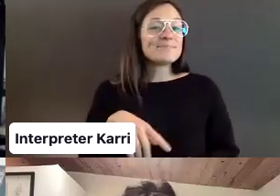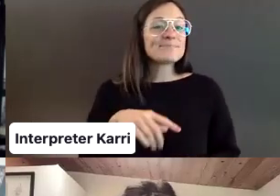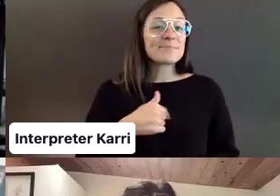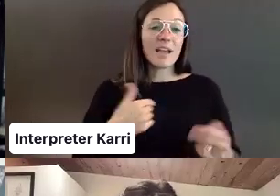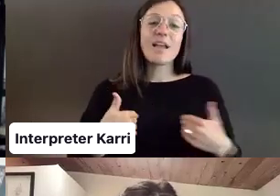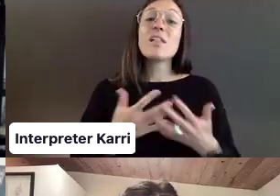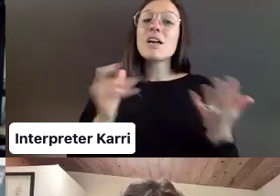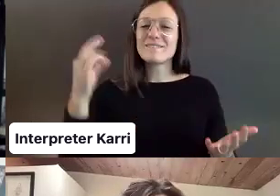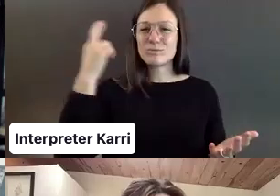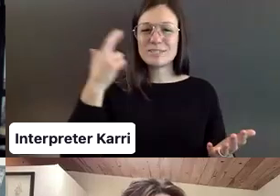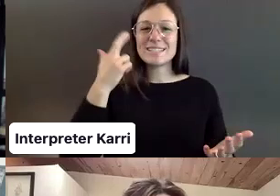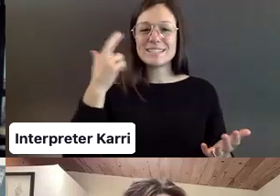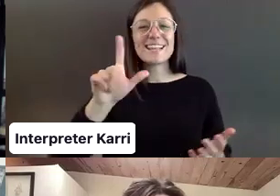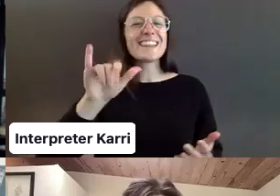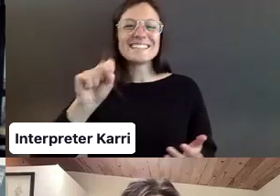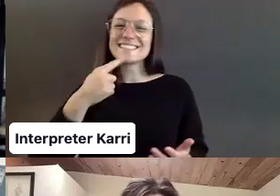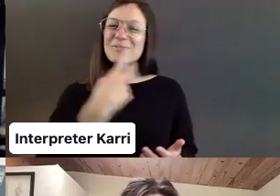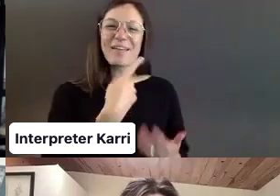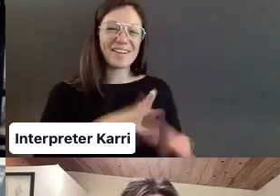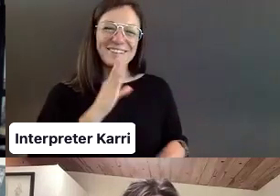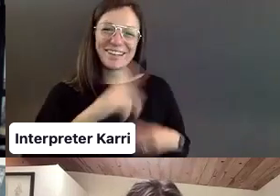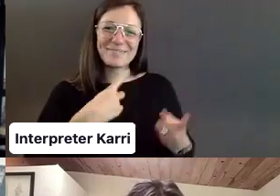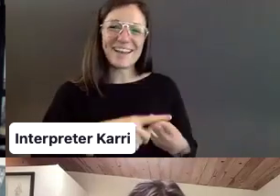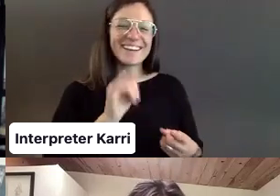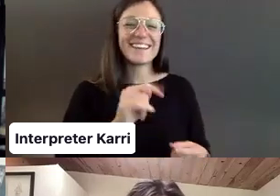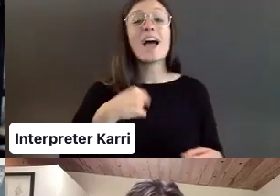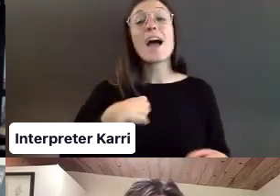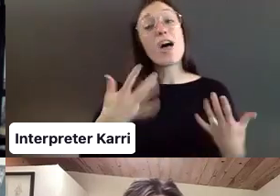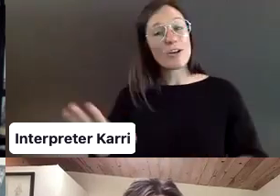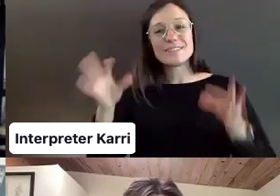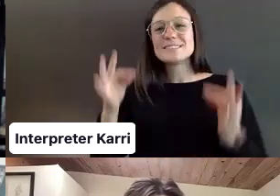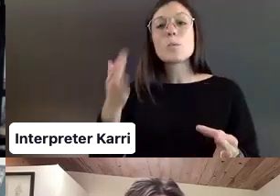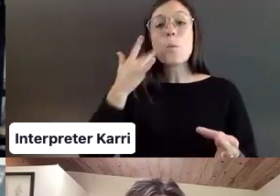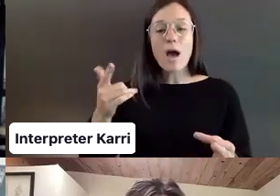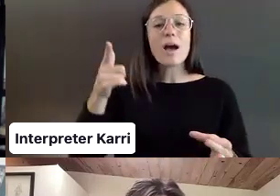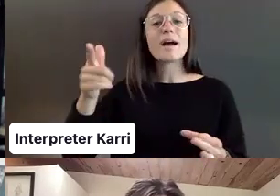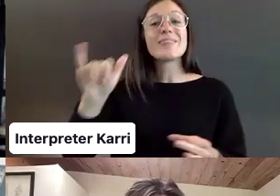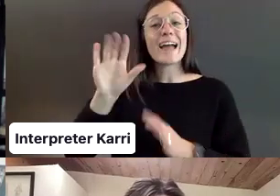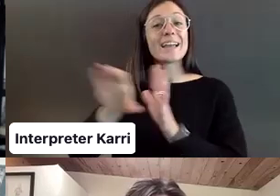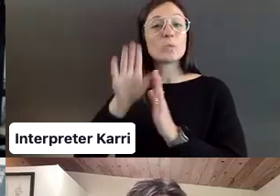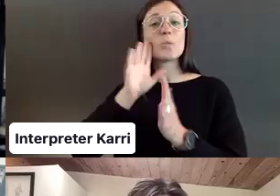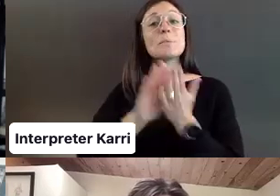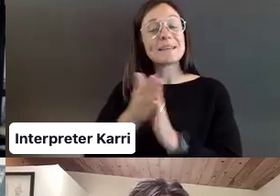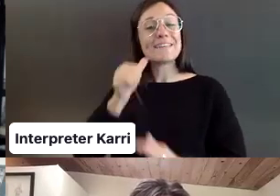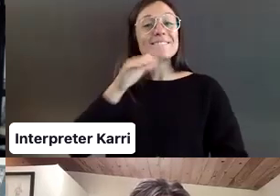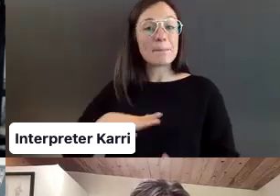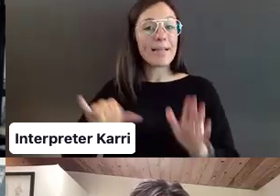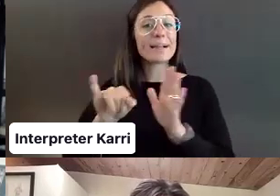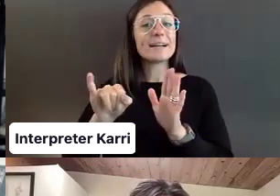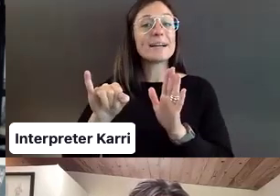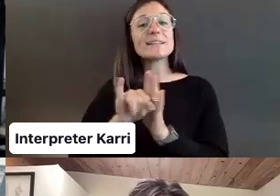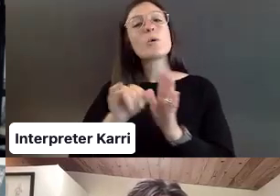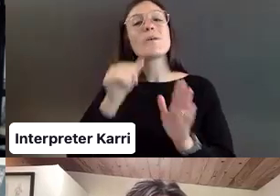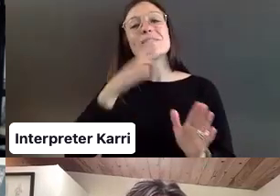lot of reasons and talked I've about pulled it. it apart as to why Iago could be female identifying or female